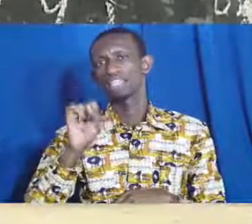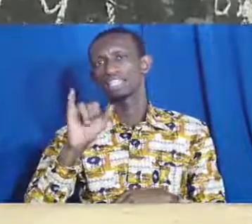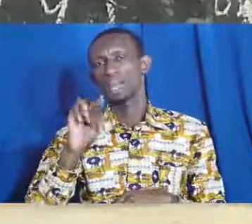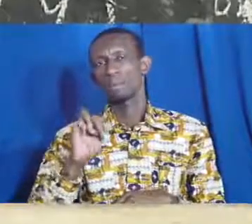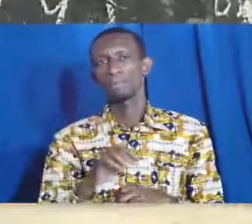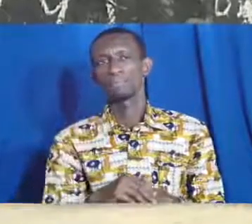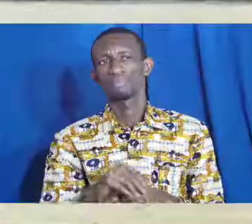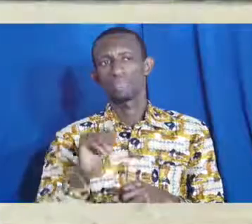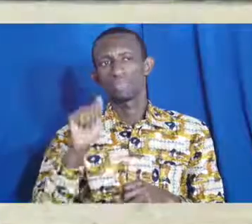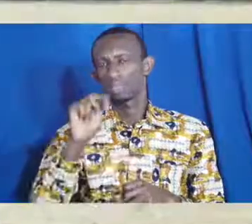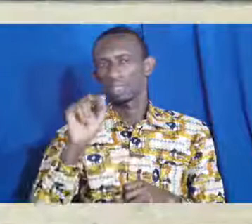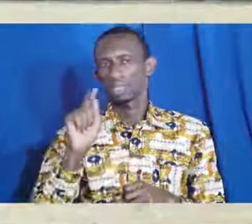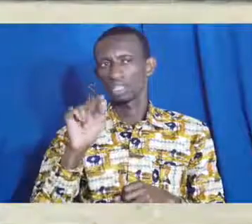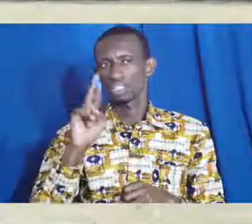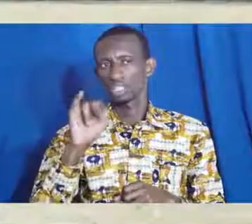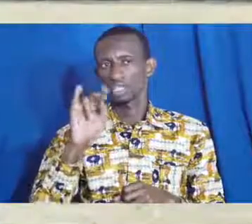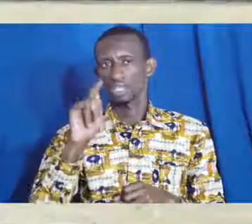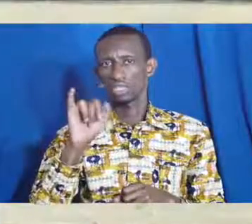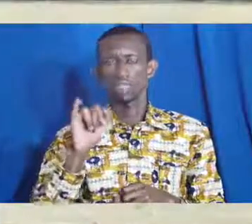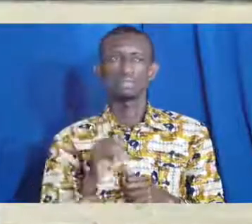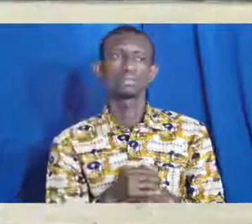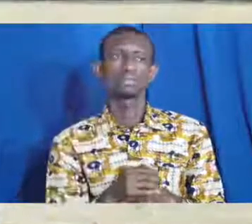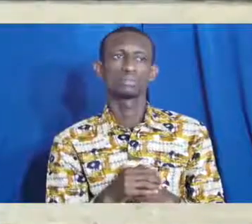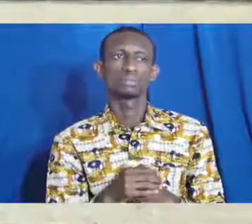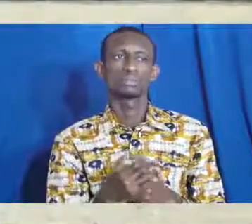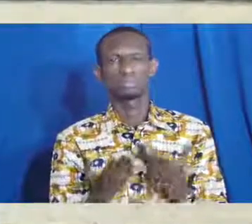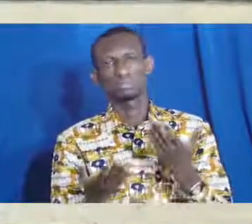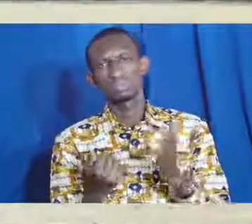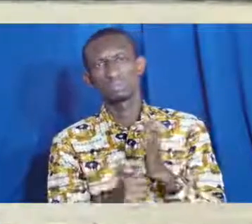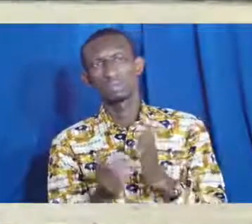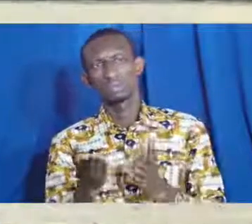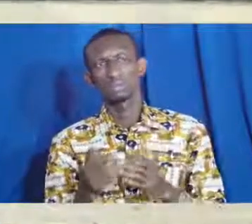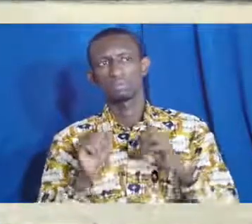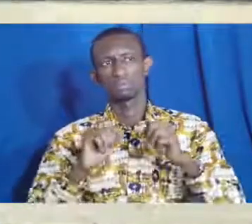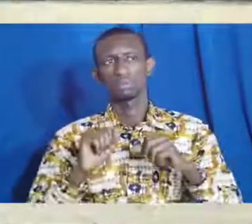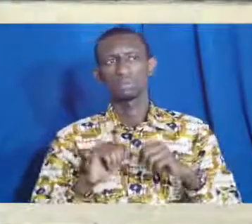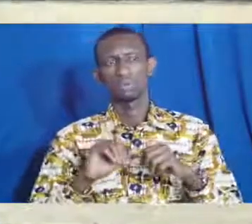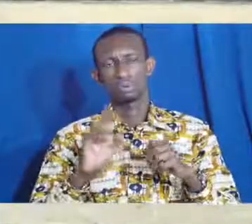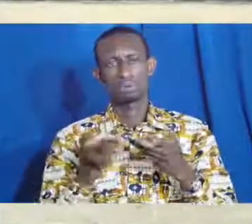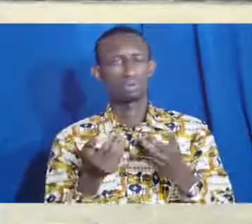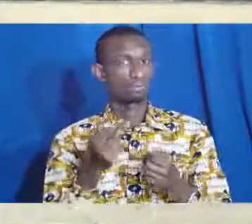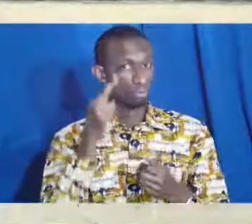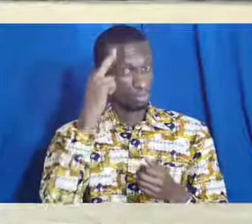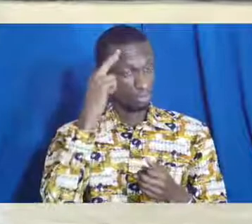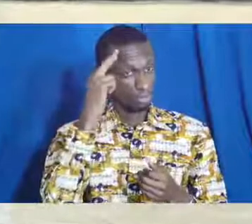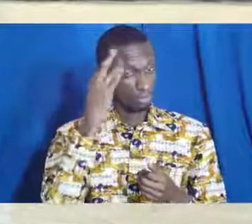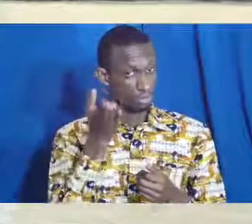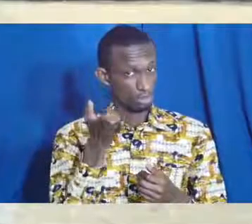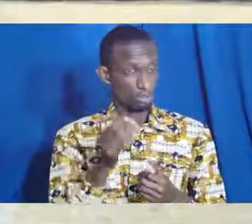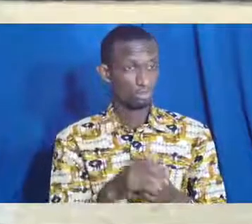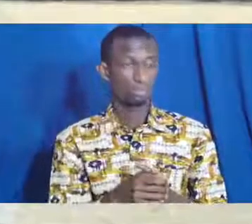For those probably that could have maybe probably covered this, you still remember this type of reaction?